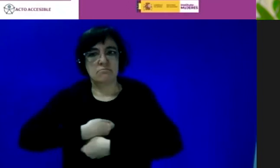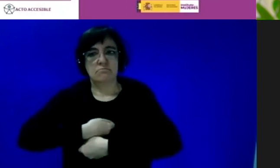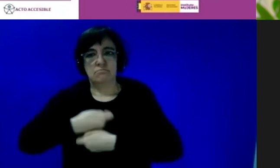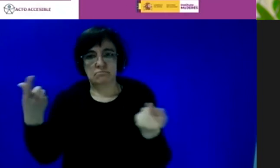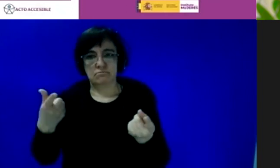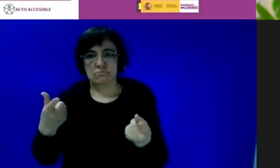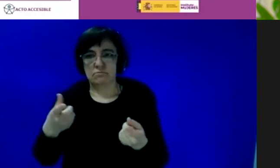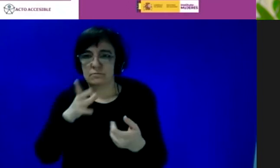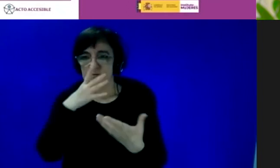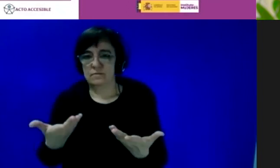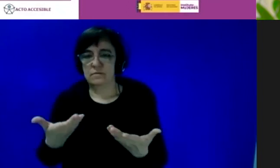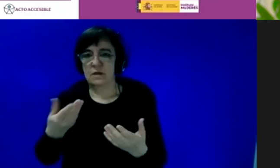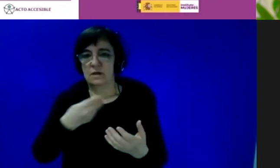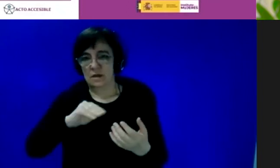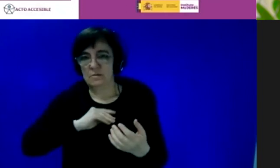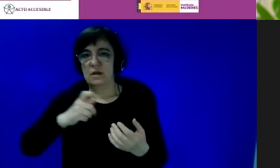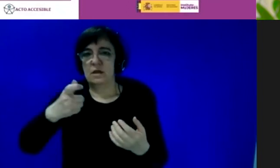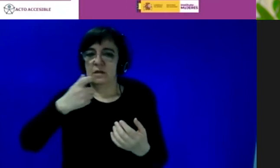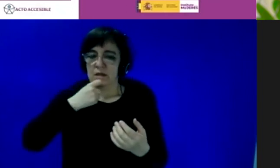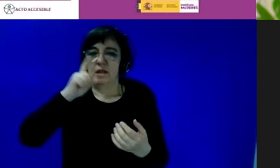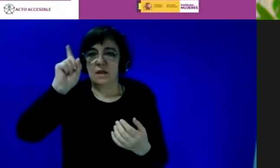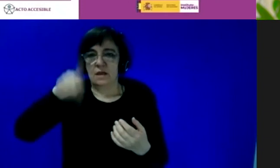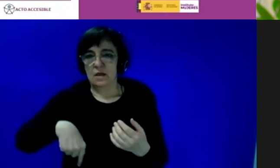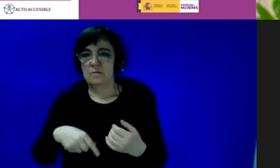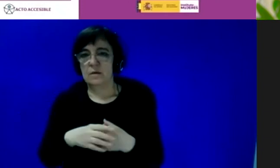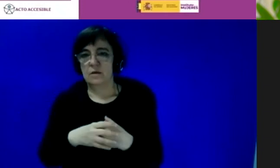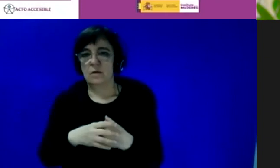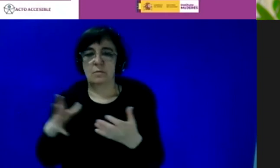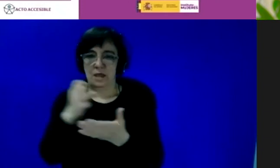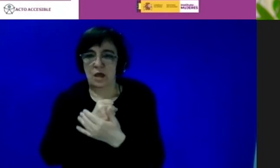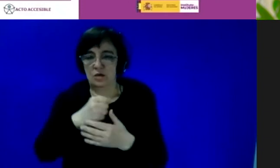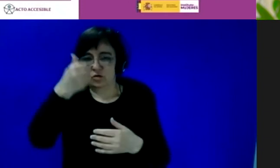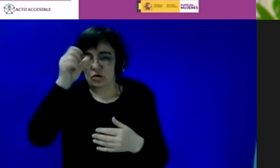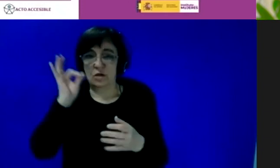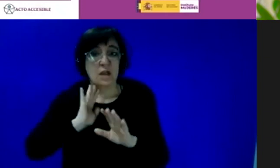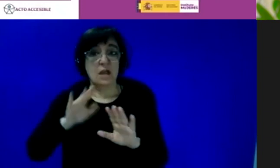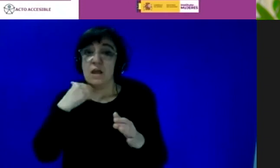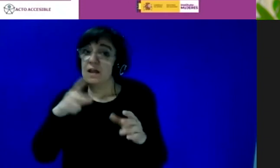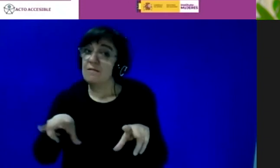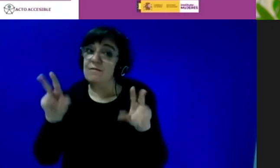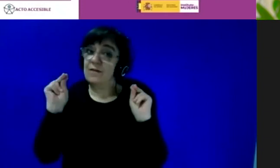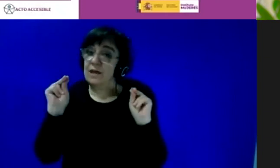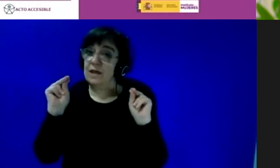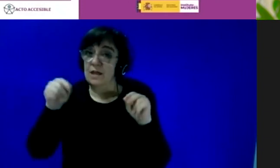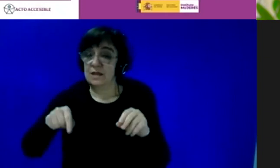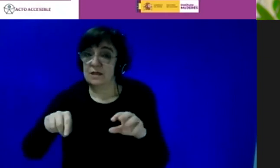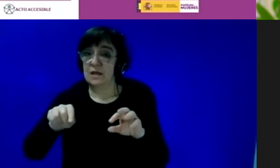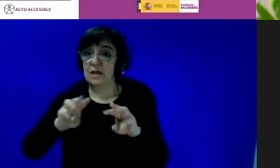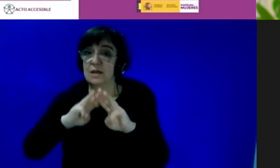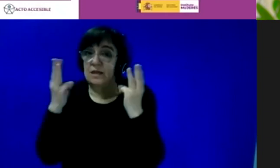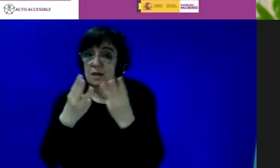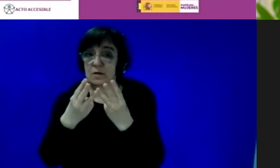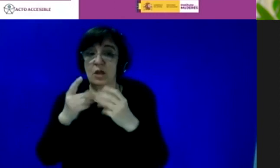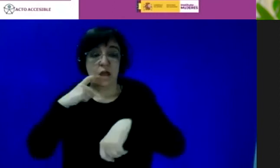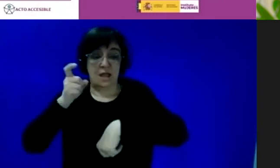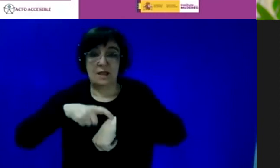right now, but we think it will be ready in about 10 minutes in Spanish and in English for everyone to use. We have now